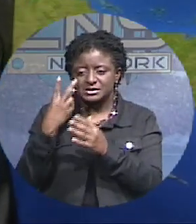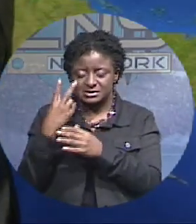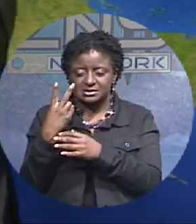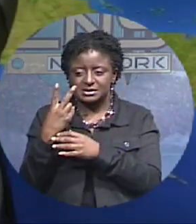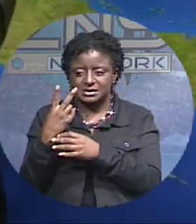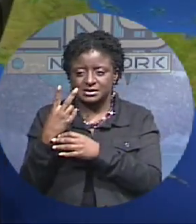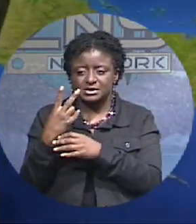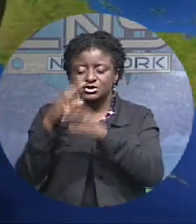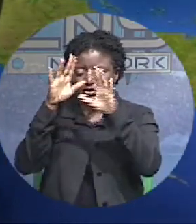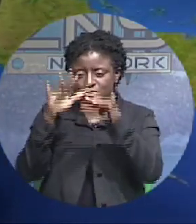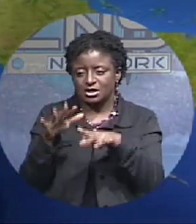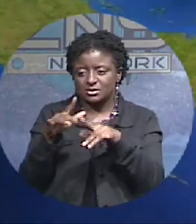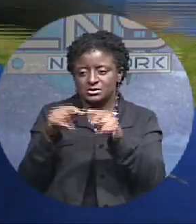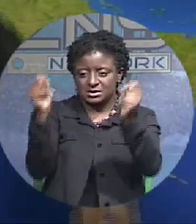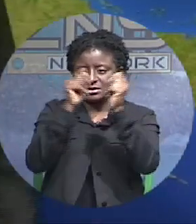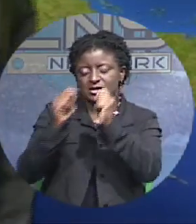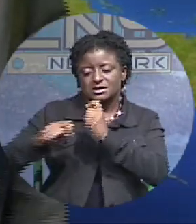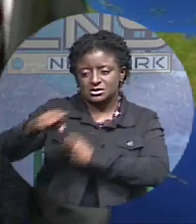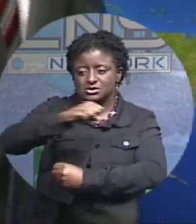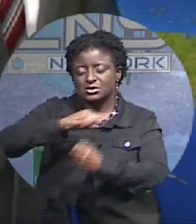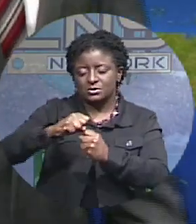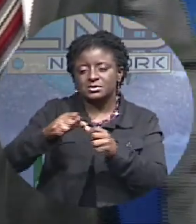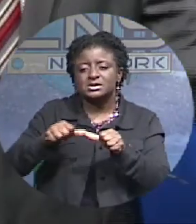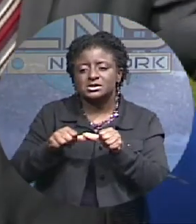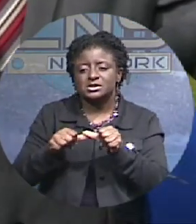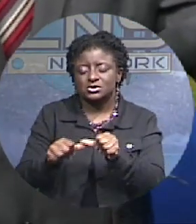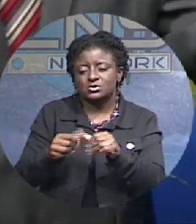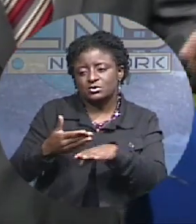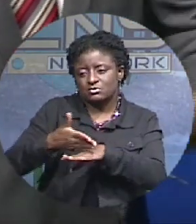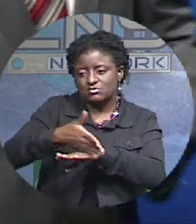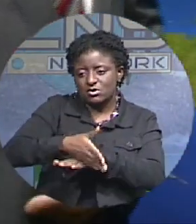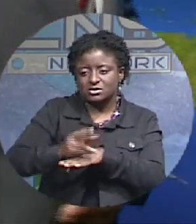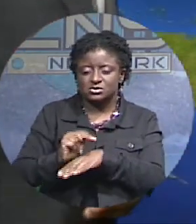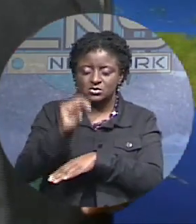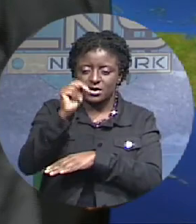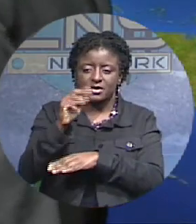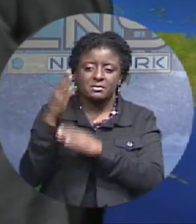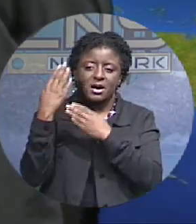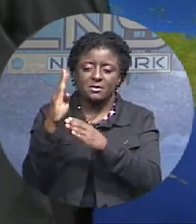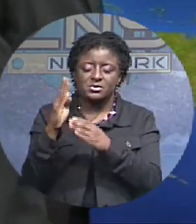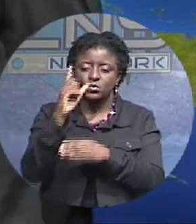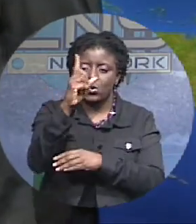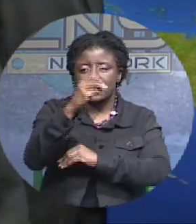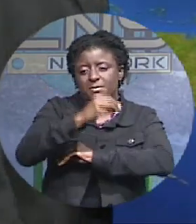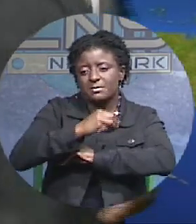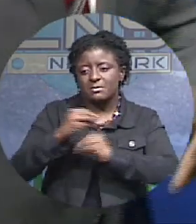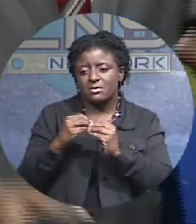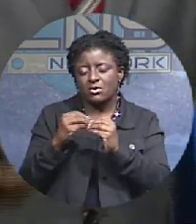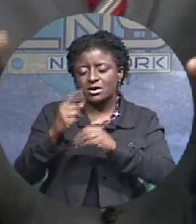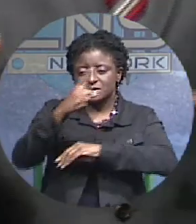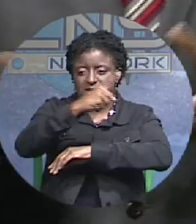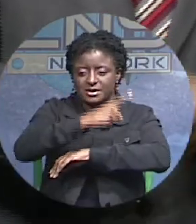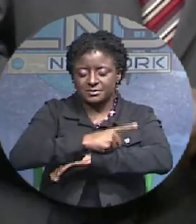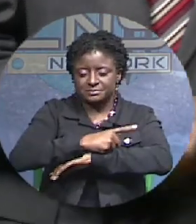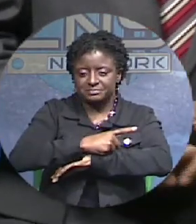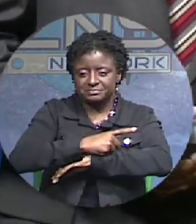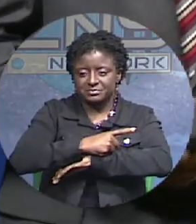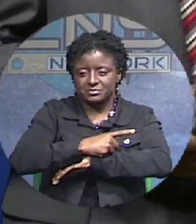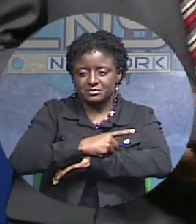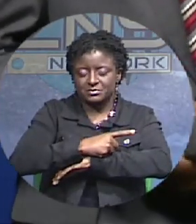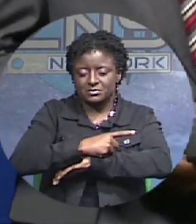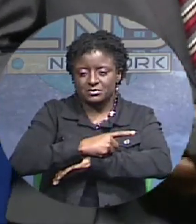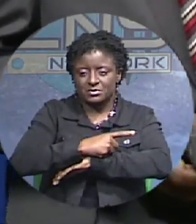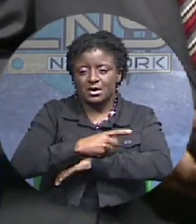across the capital, and most of this is continuing across the northern Bahamas. So one more day expected with this moisture in place. Actually, a lot of this moisture